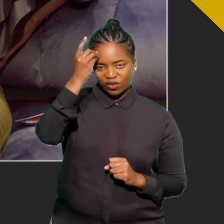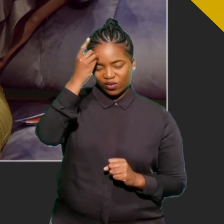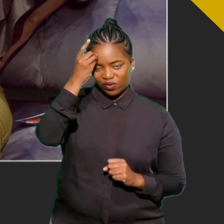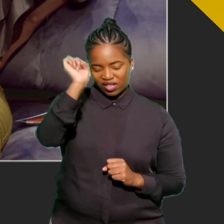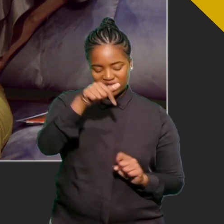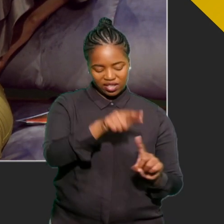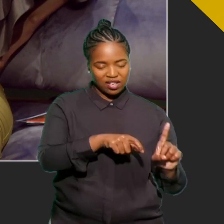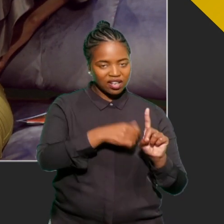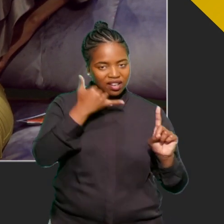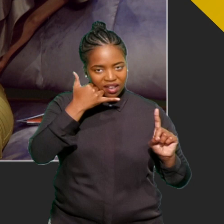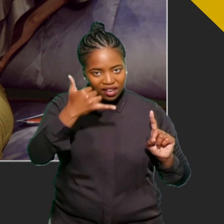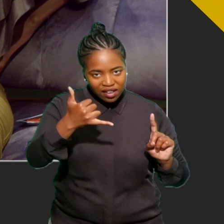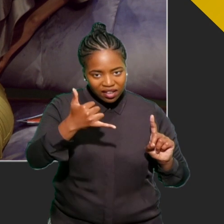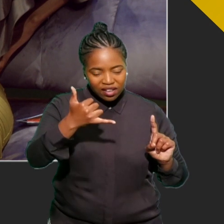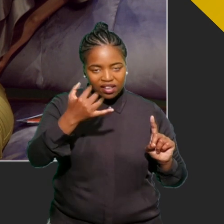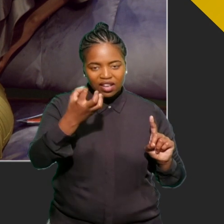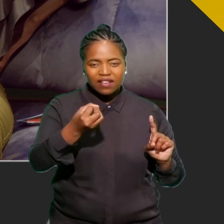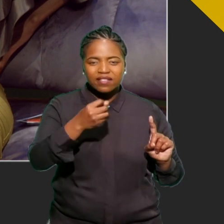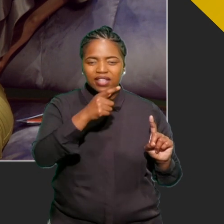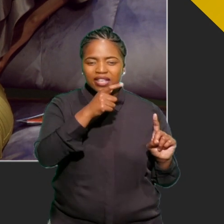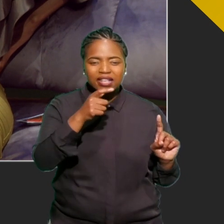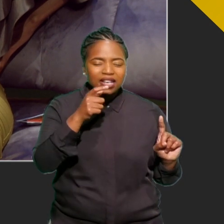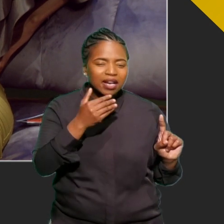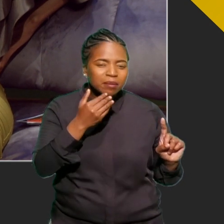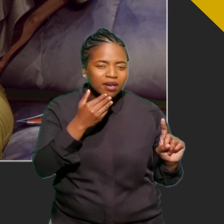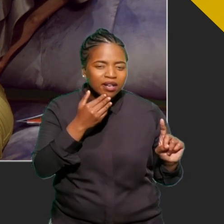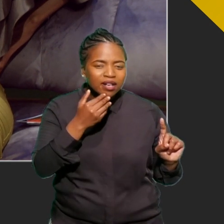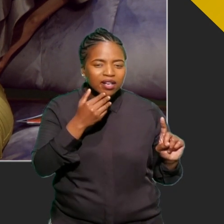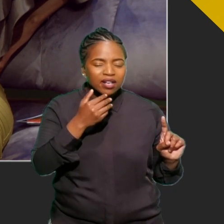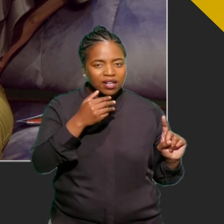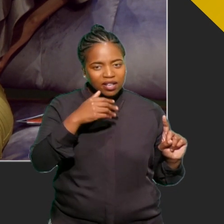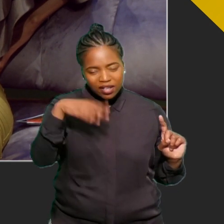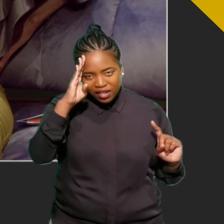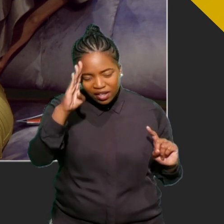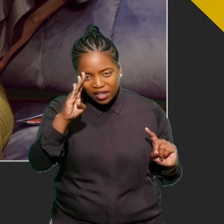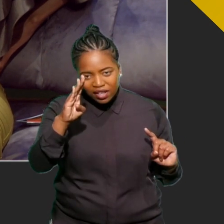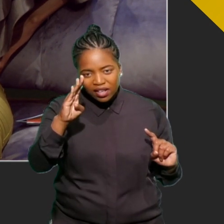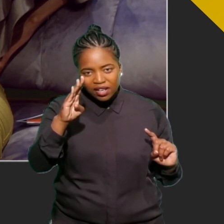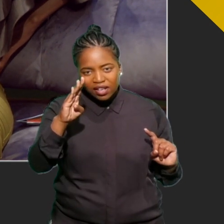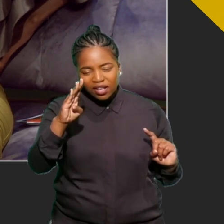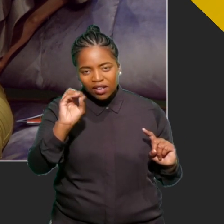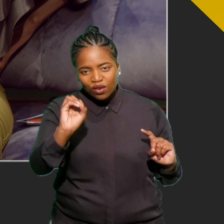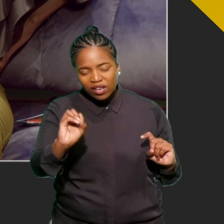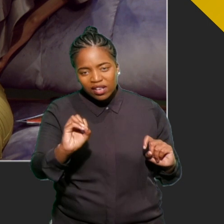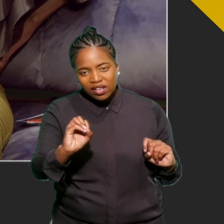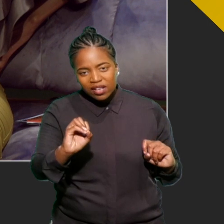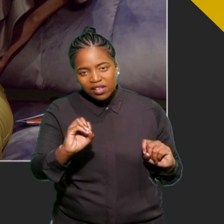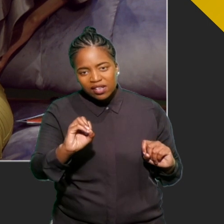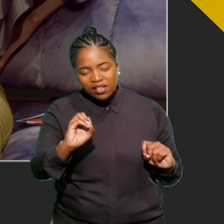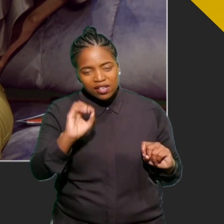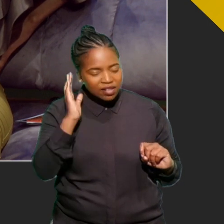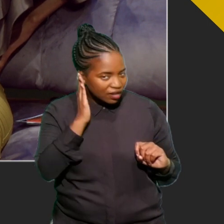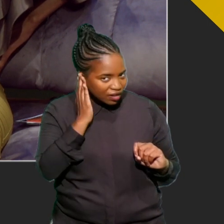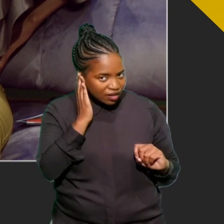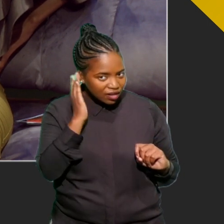we have a caller. Kothi kama ngizwile nje manje. Bafo Nobukhosi ukhona?